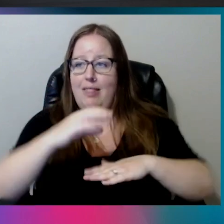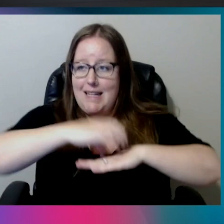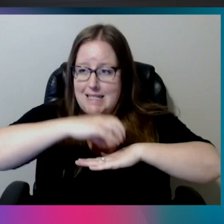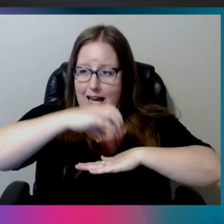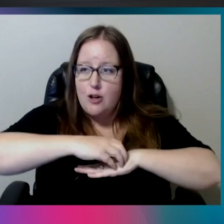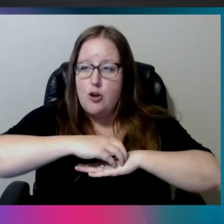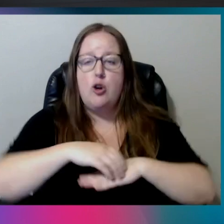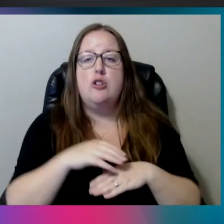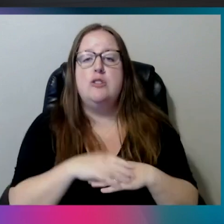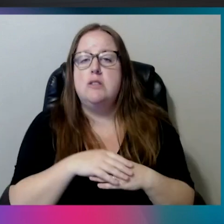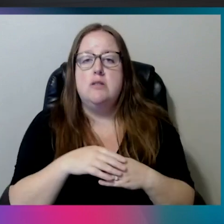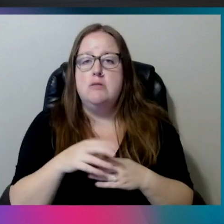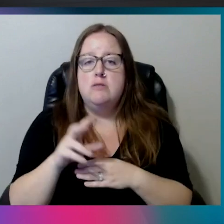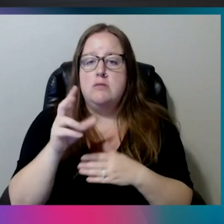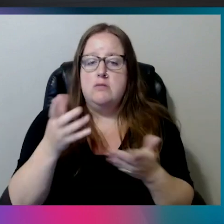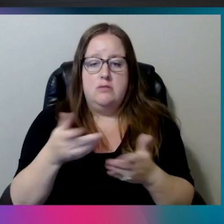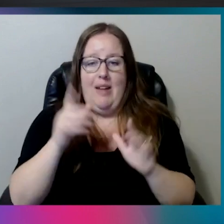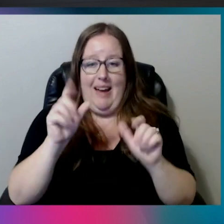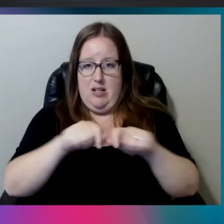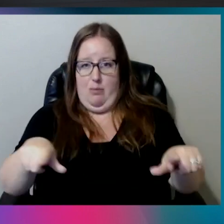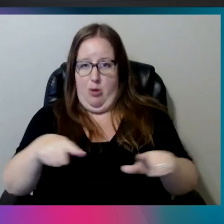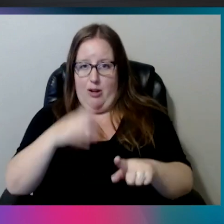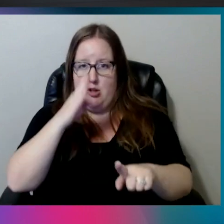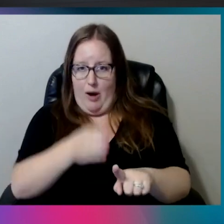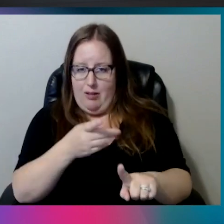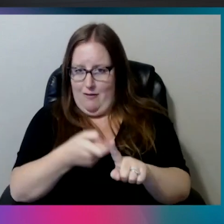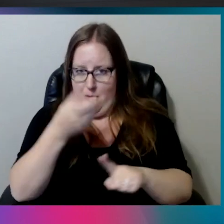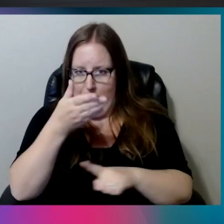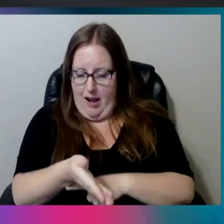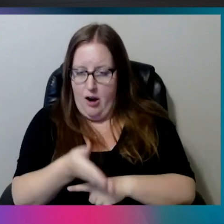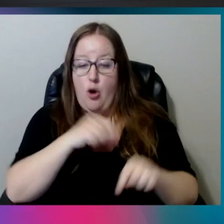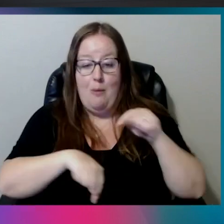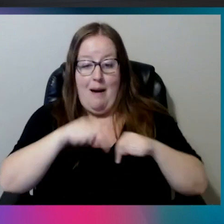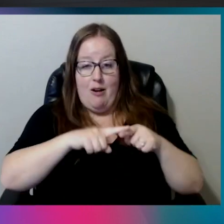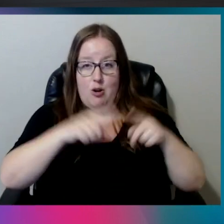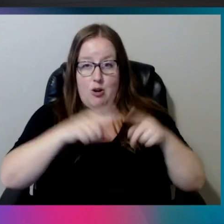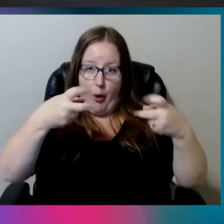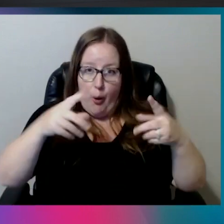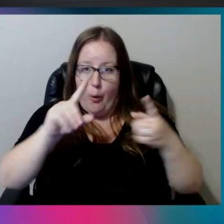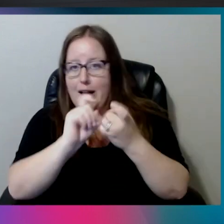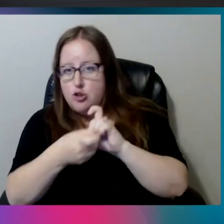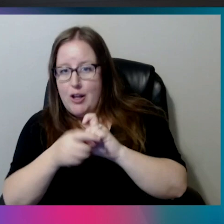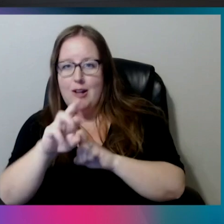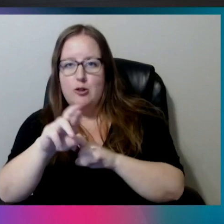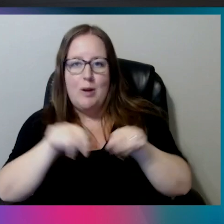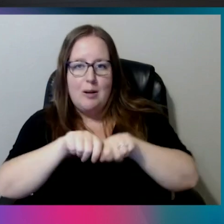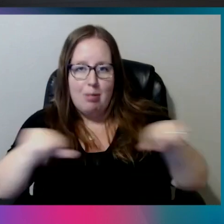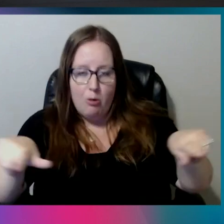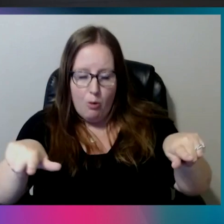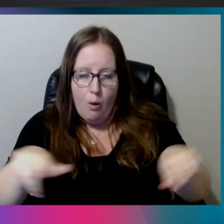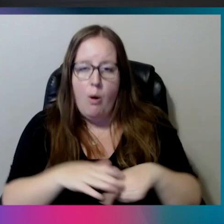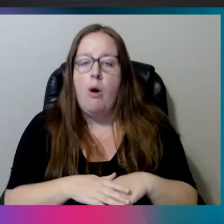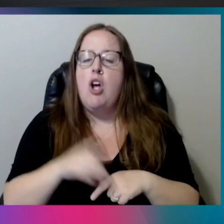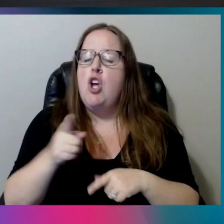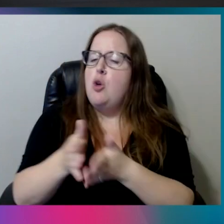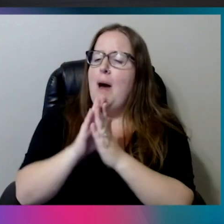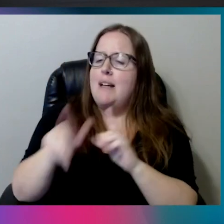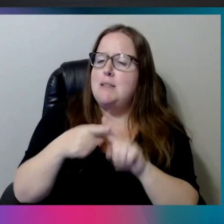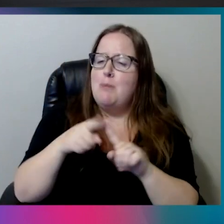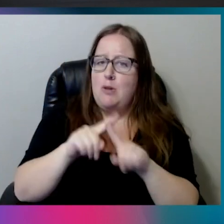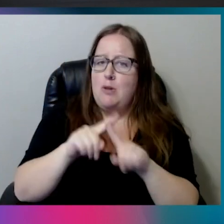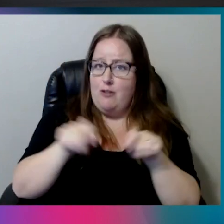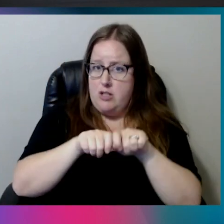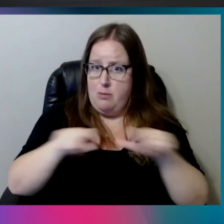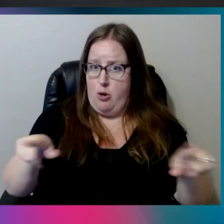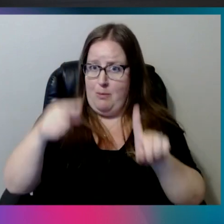IDE I could deploy direct from the IDE. And now I can go back to my code, I can change it, I can redeploy. You asked about different deployment targets.